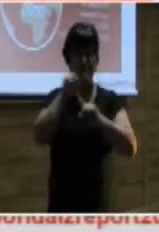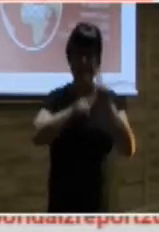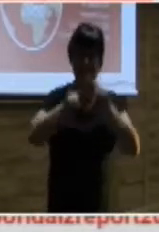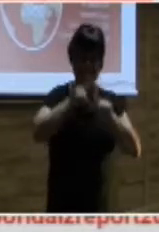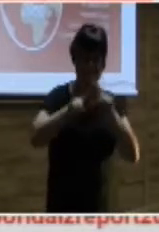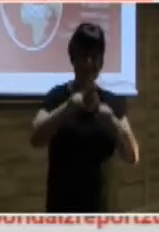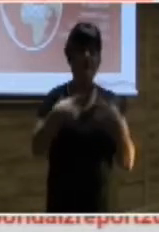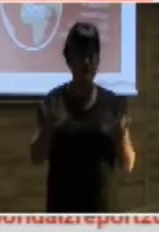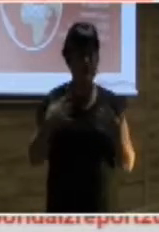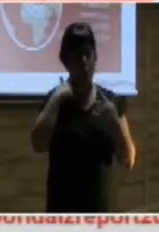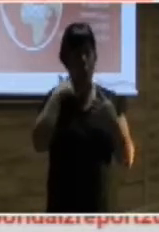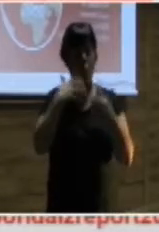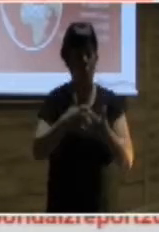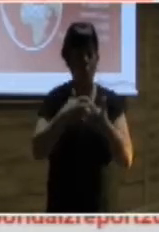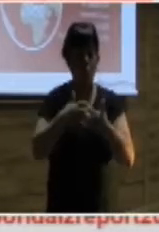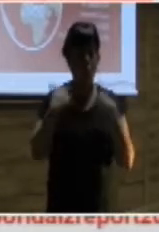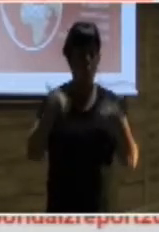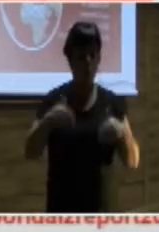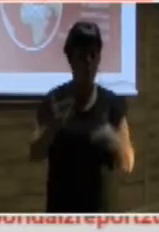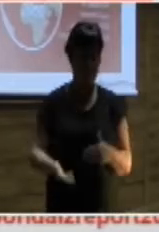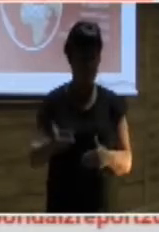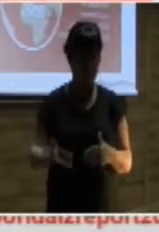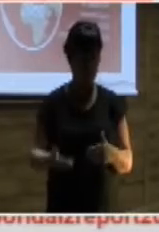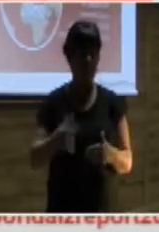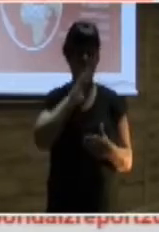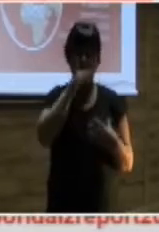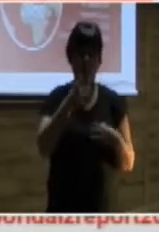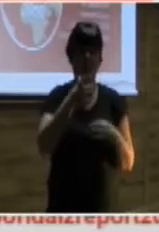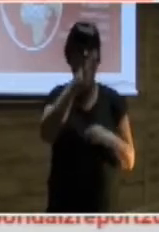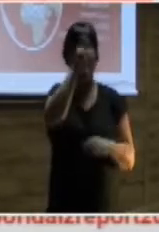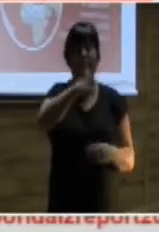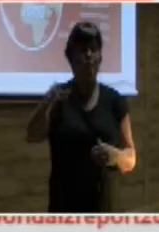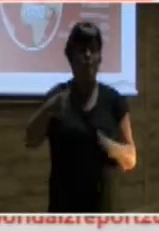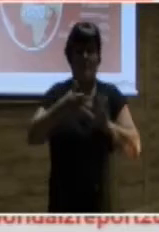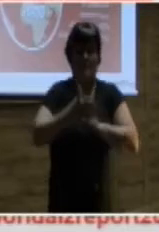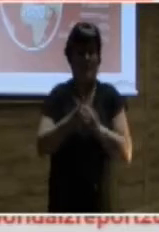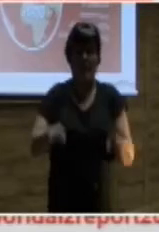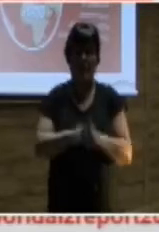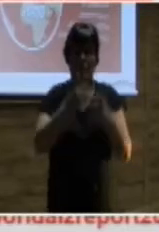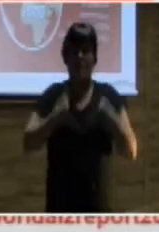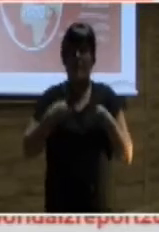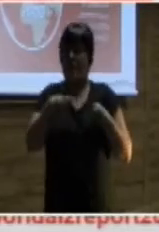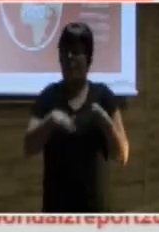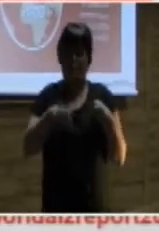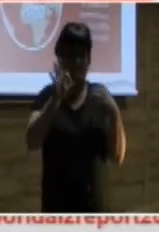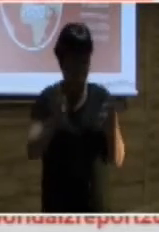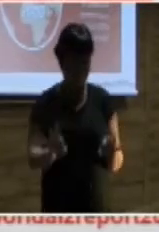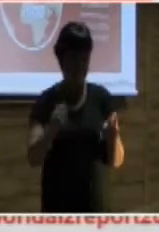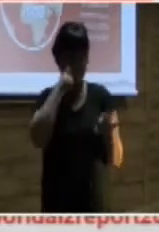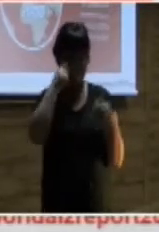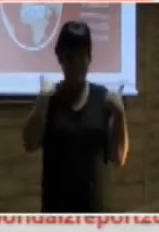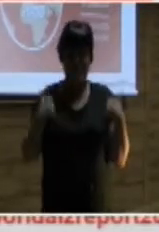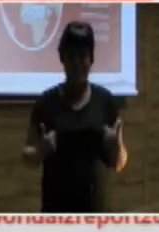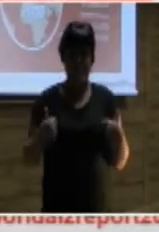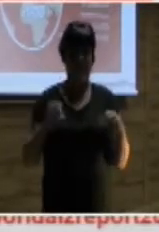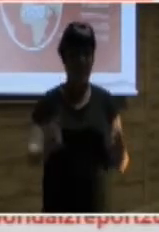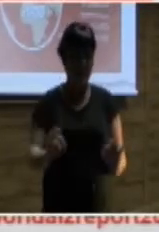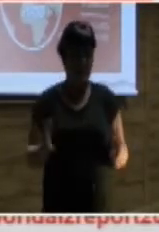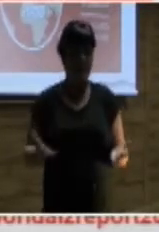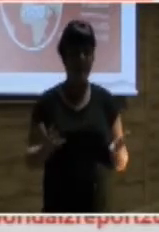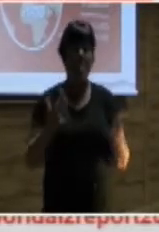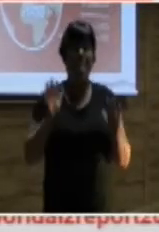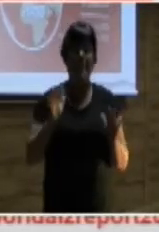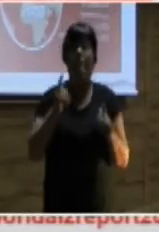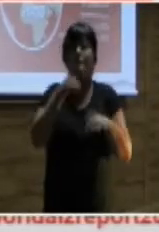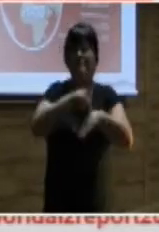because people are people all over the world. Dementia is truly a global disease, and roughly